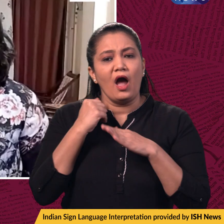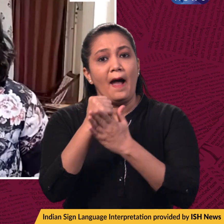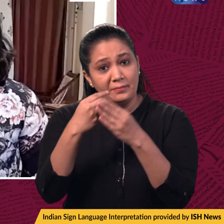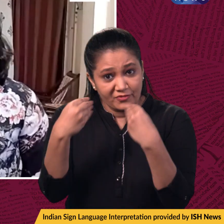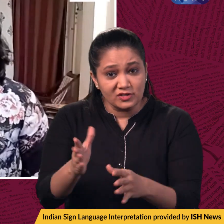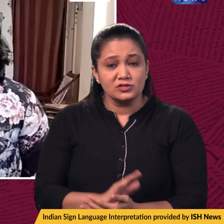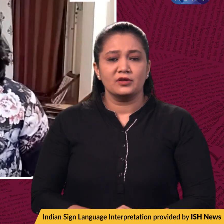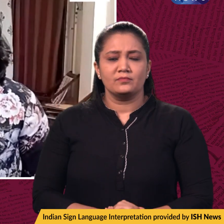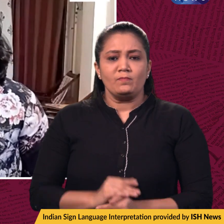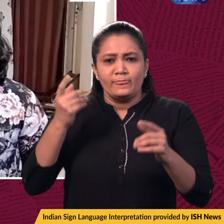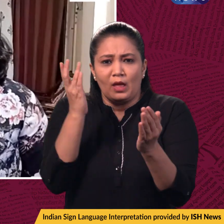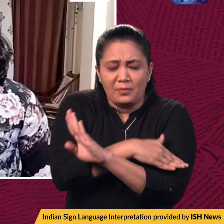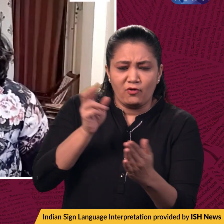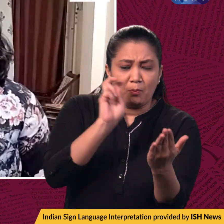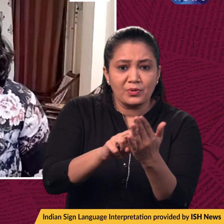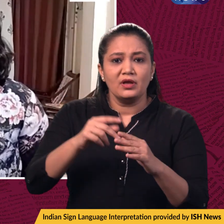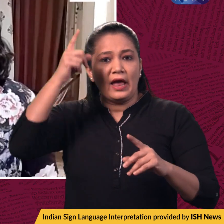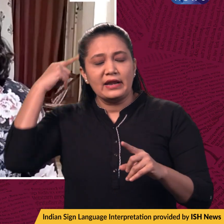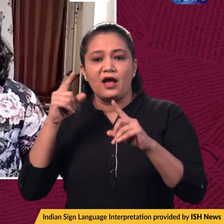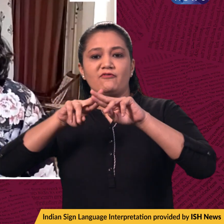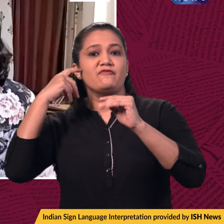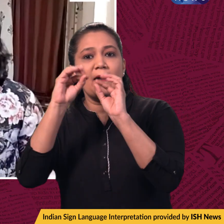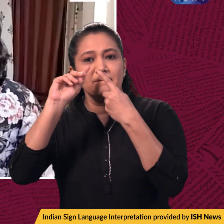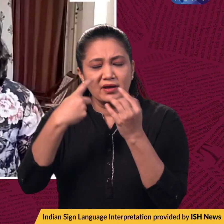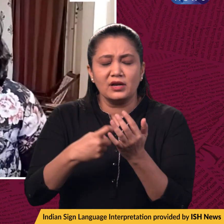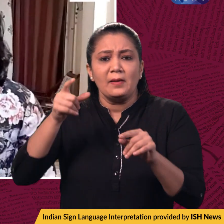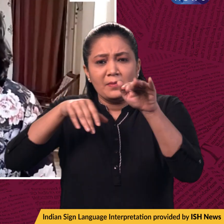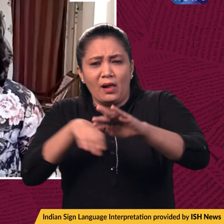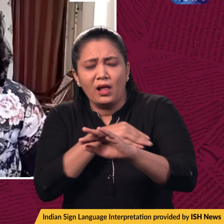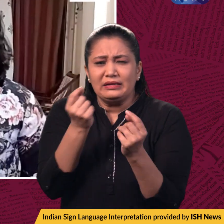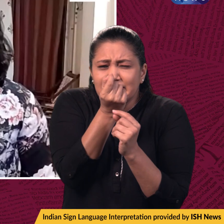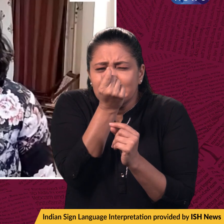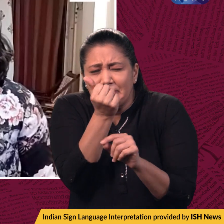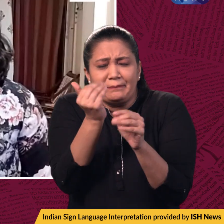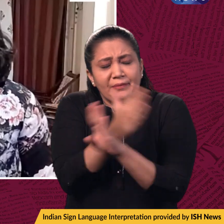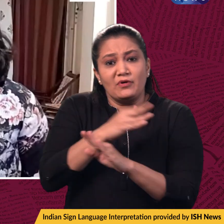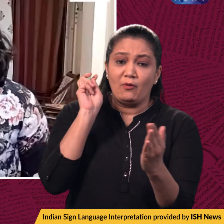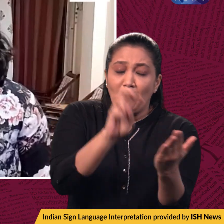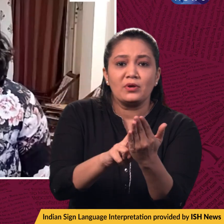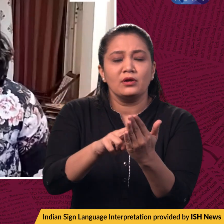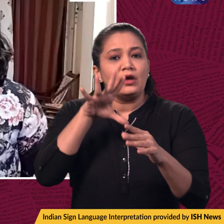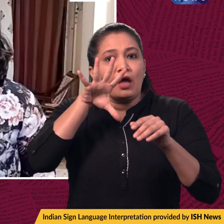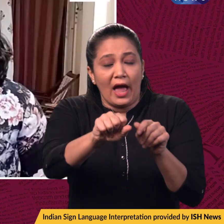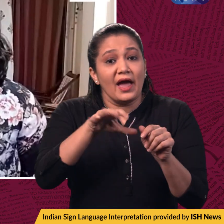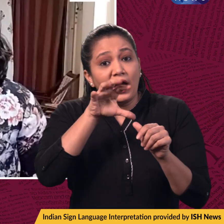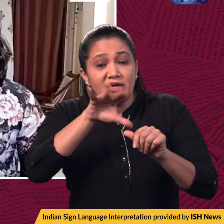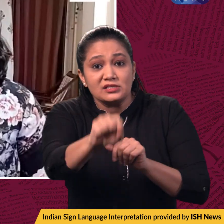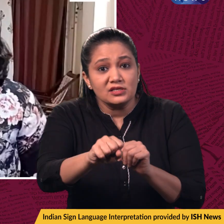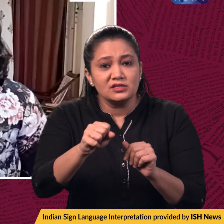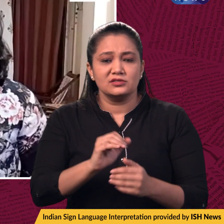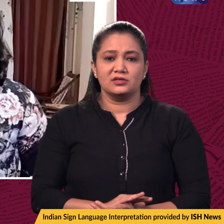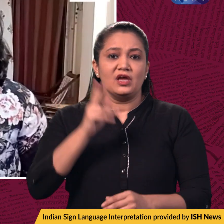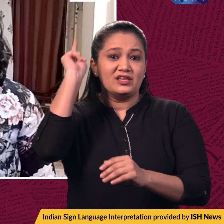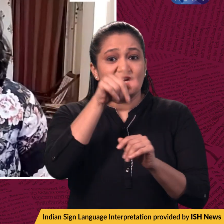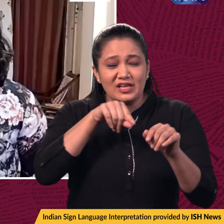at the NSE, early login and dark fiber, which can allow a trader split-second faster access to the data